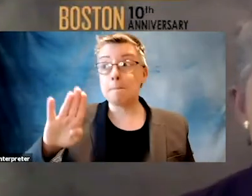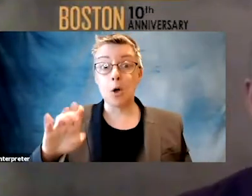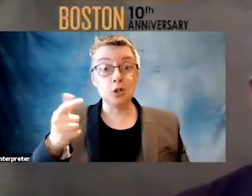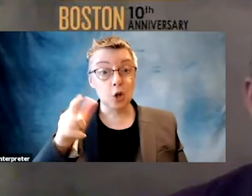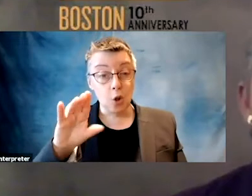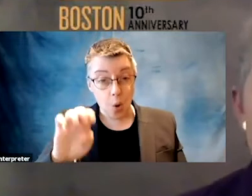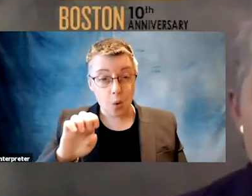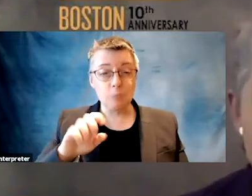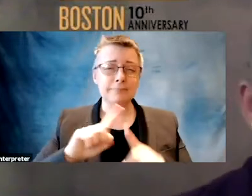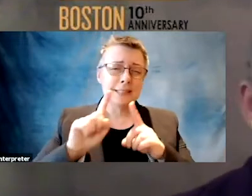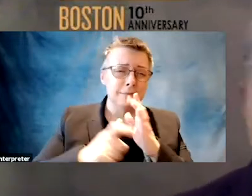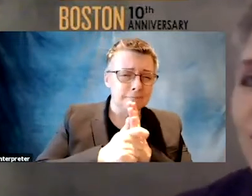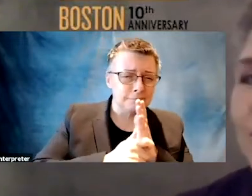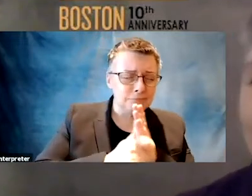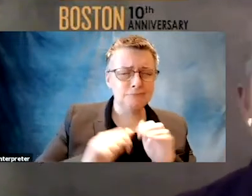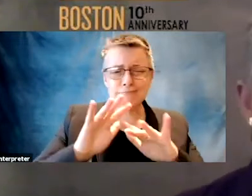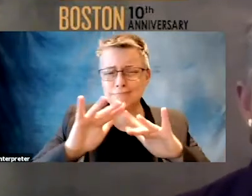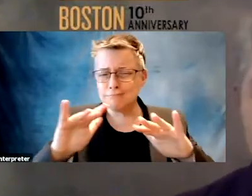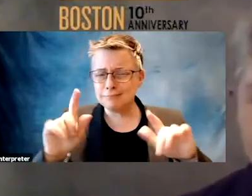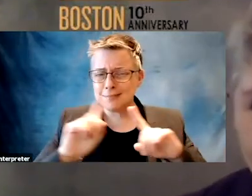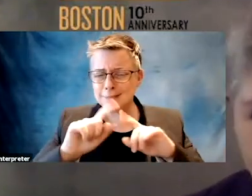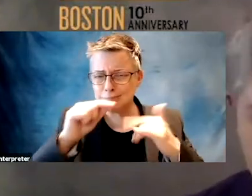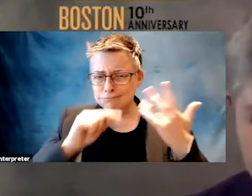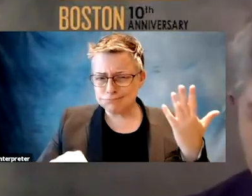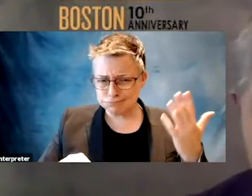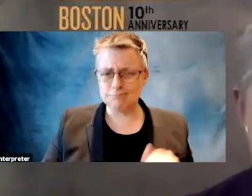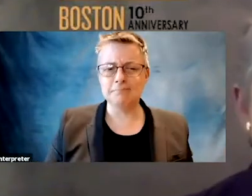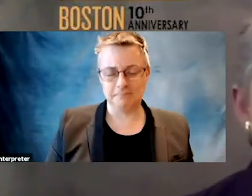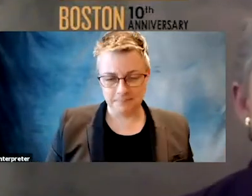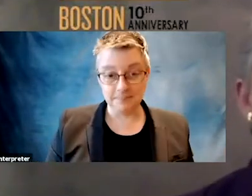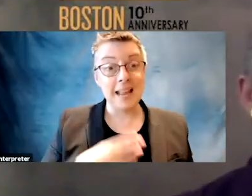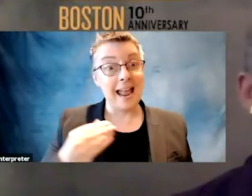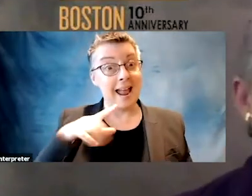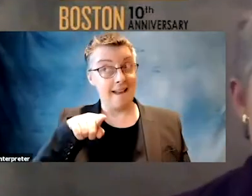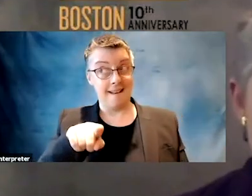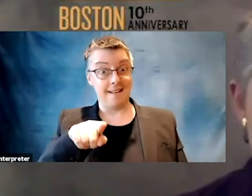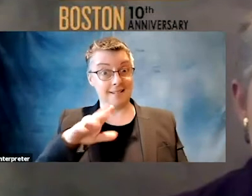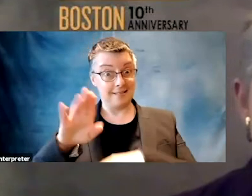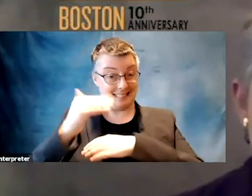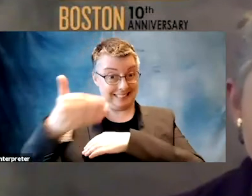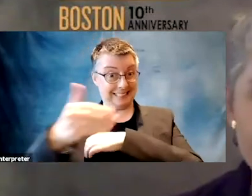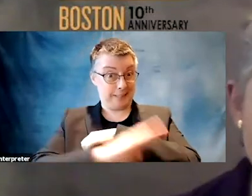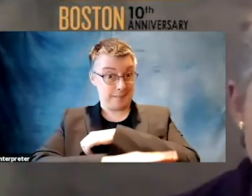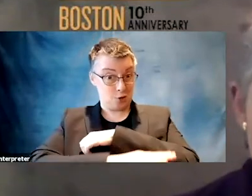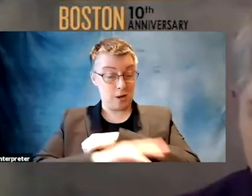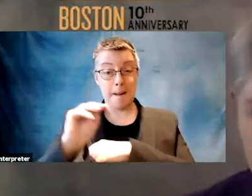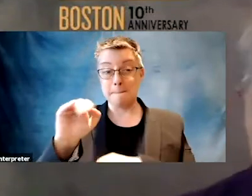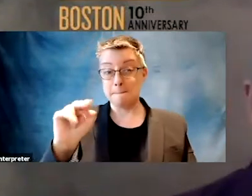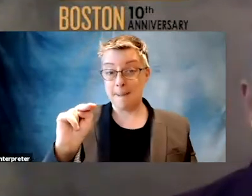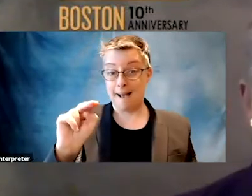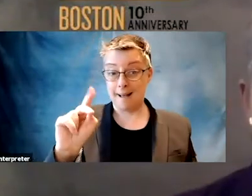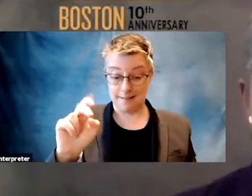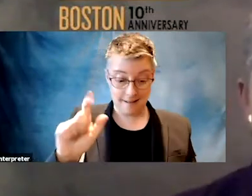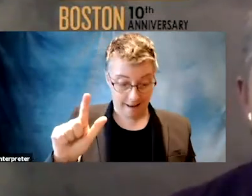Magazine, Kanye Shanti, and numerous other literary magazines. And in September, Mandel Villar Press